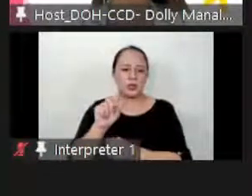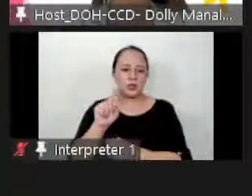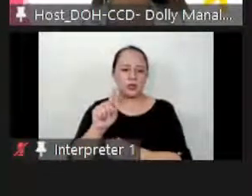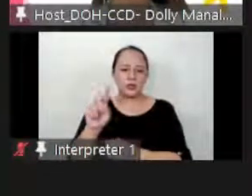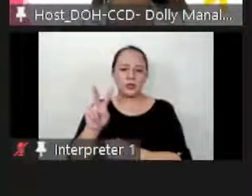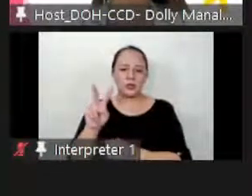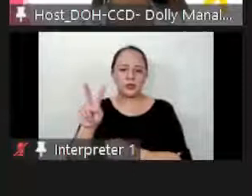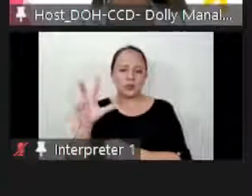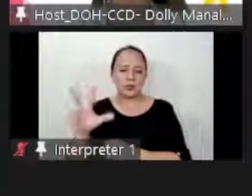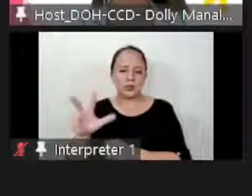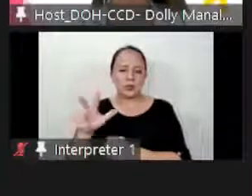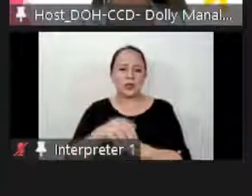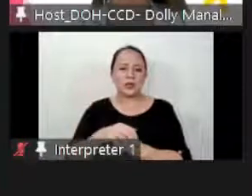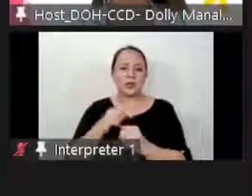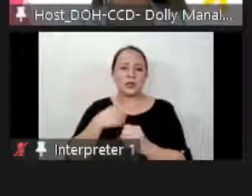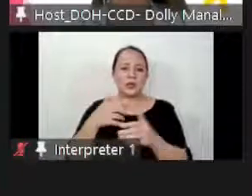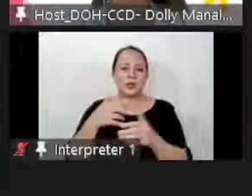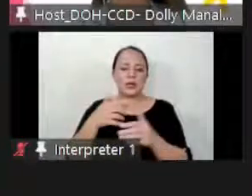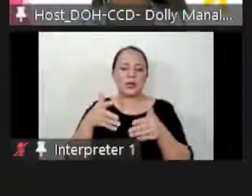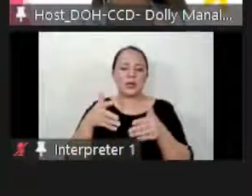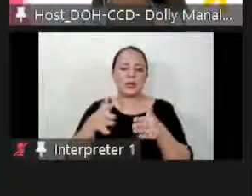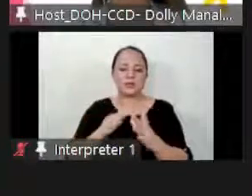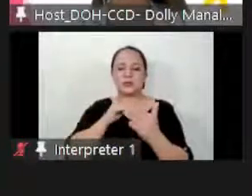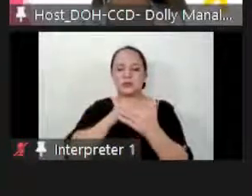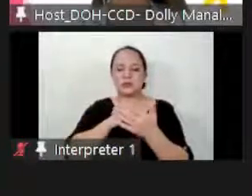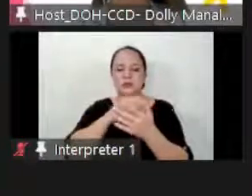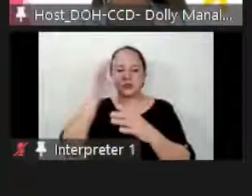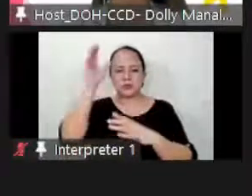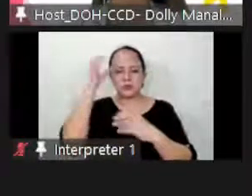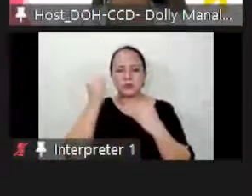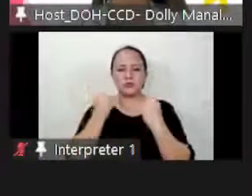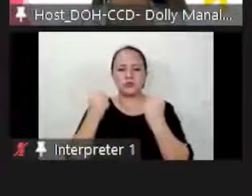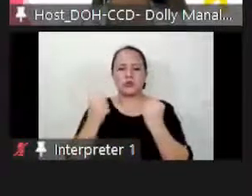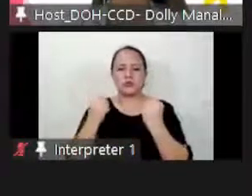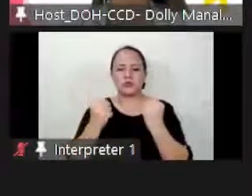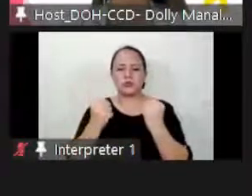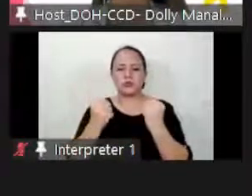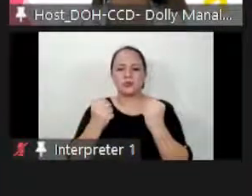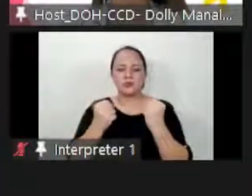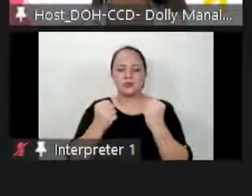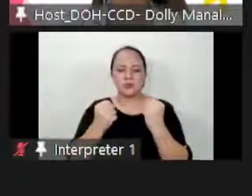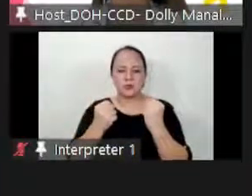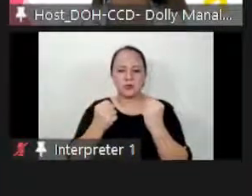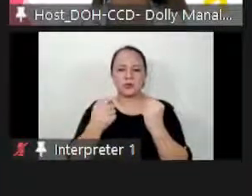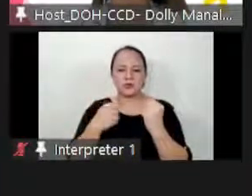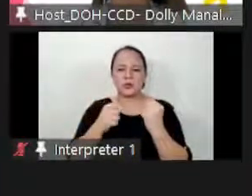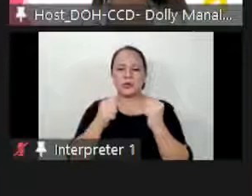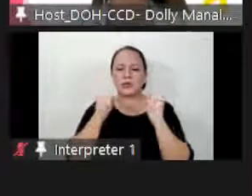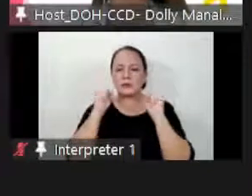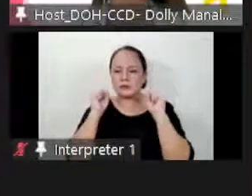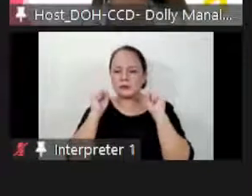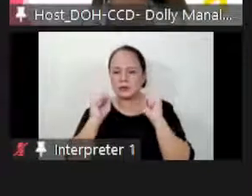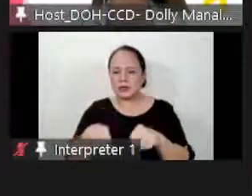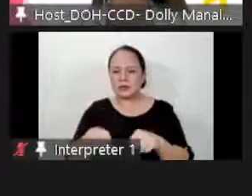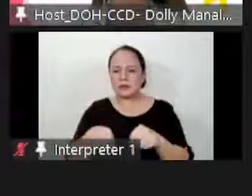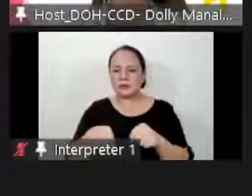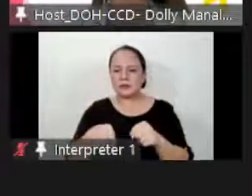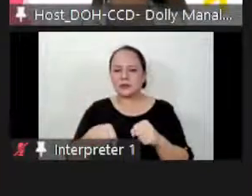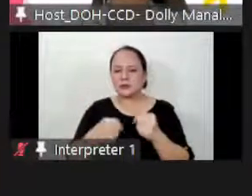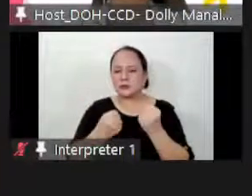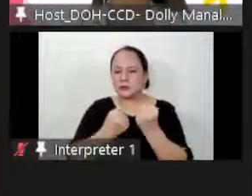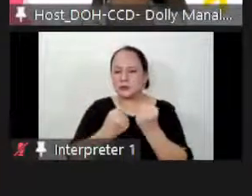UHC Act, will allow our battle against cancer to have a stronger anchorage that will enable